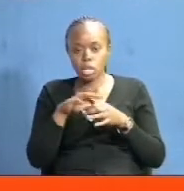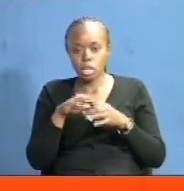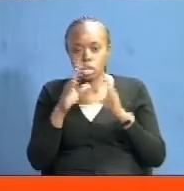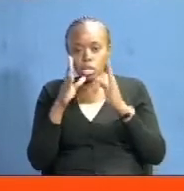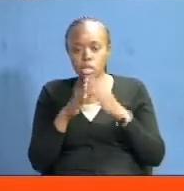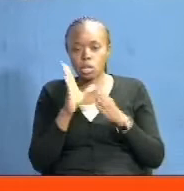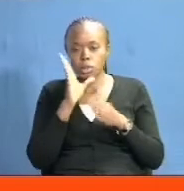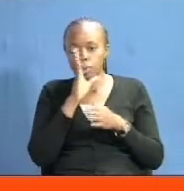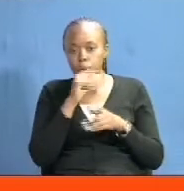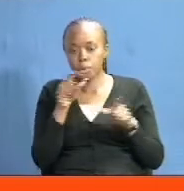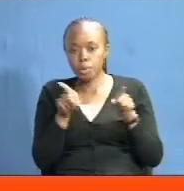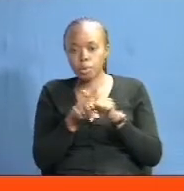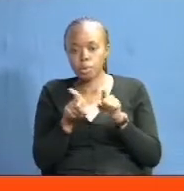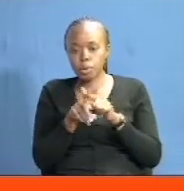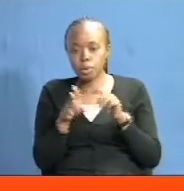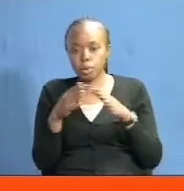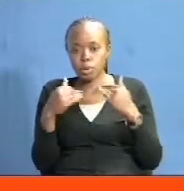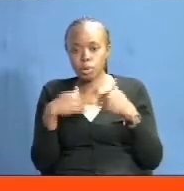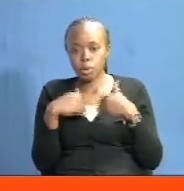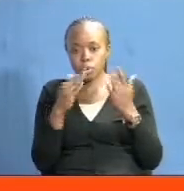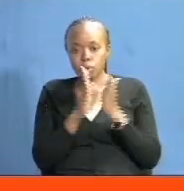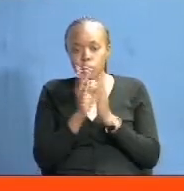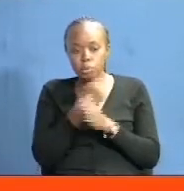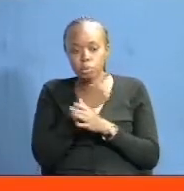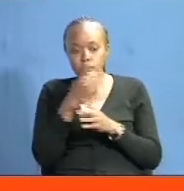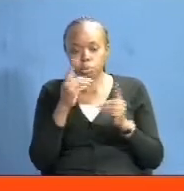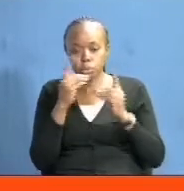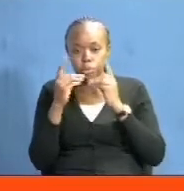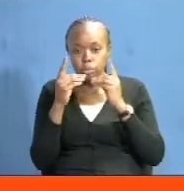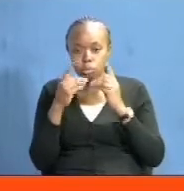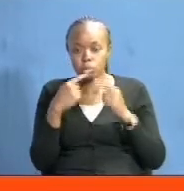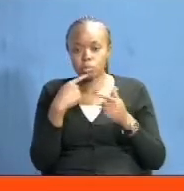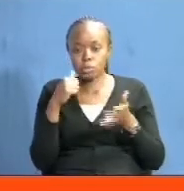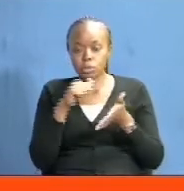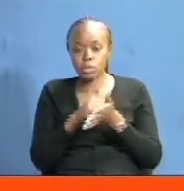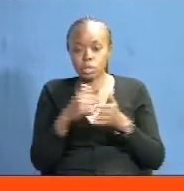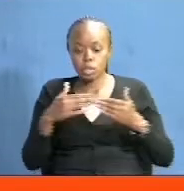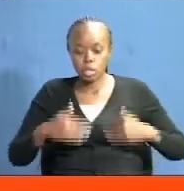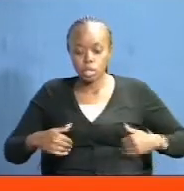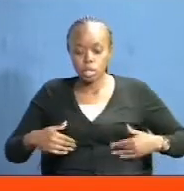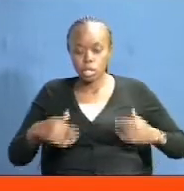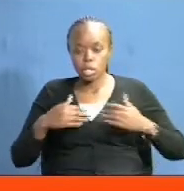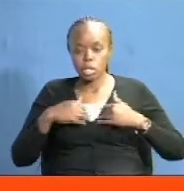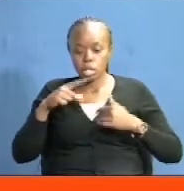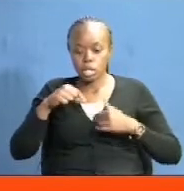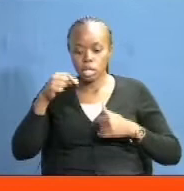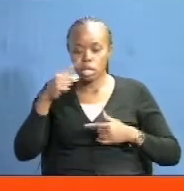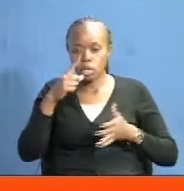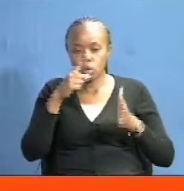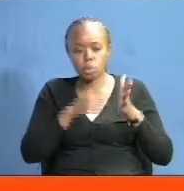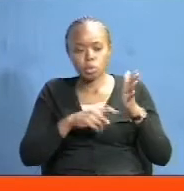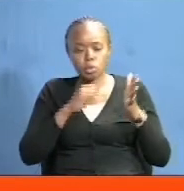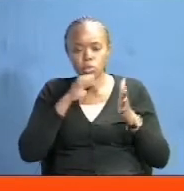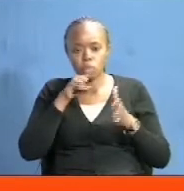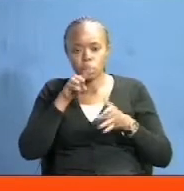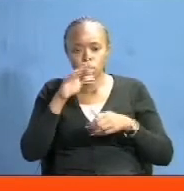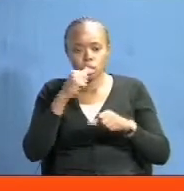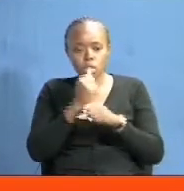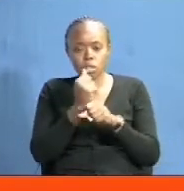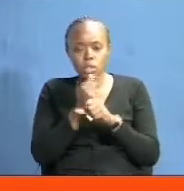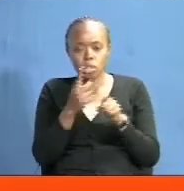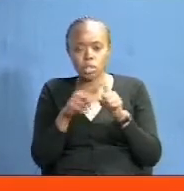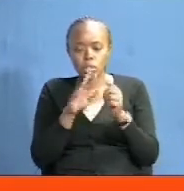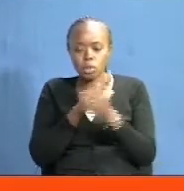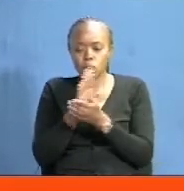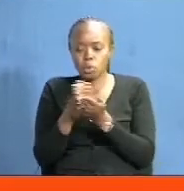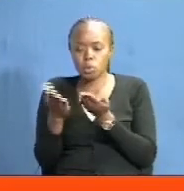we also have more of these discussions, so that the youth get to find exactly what is their role and what is their position